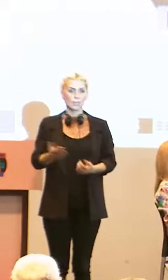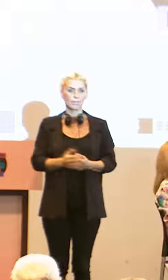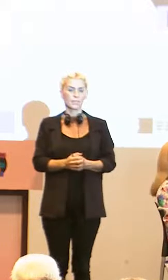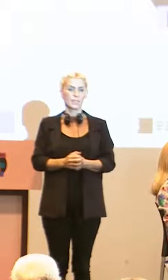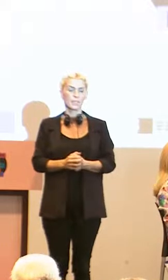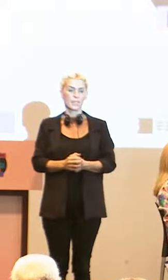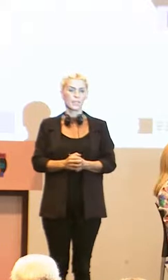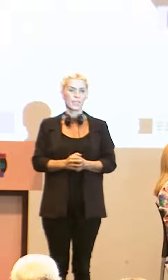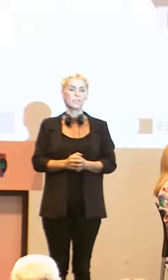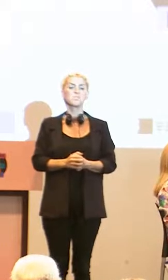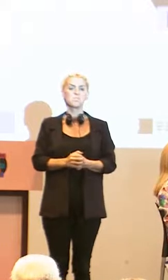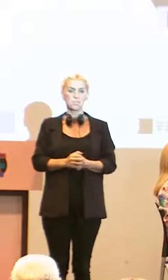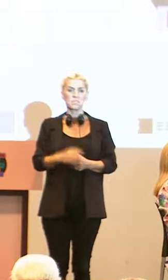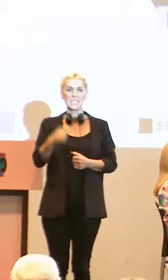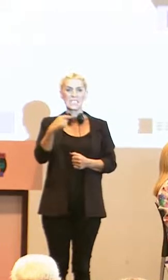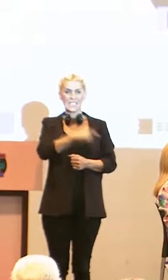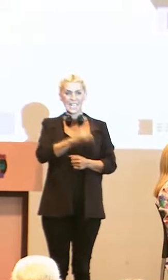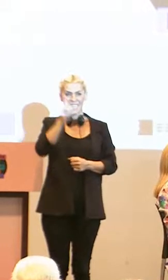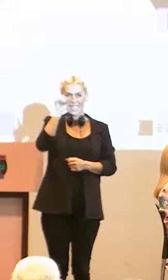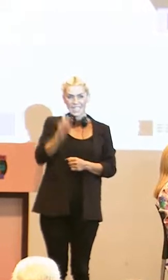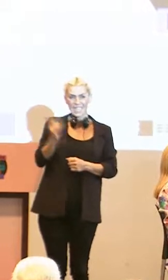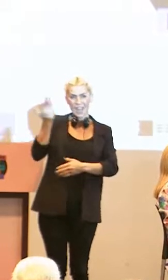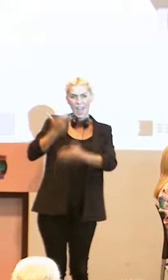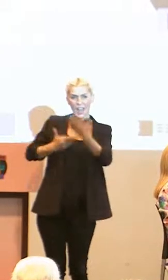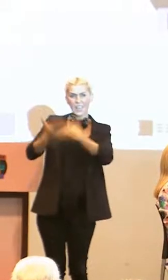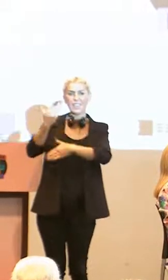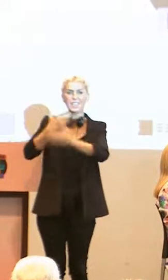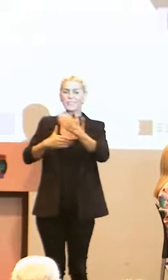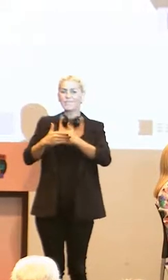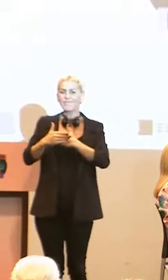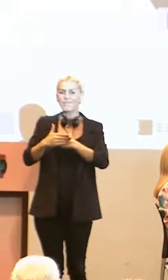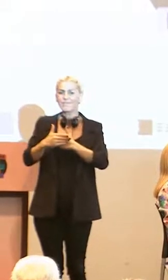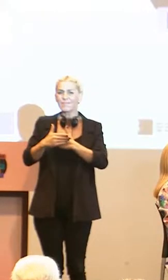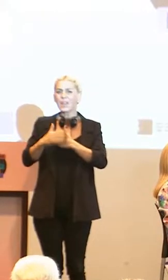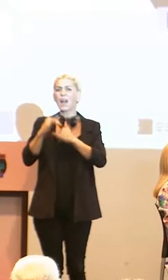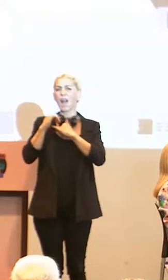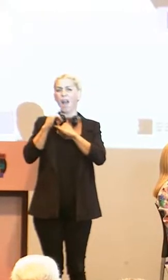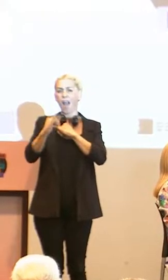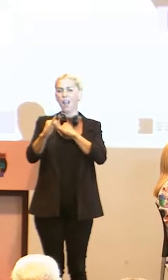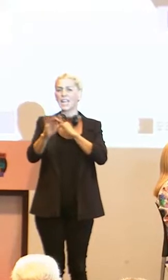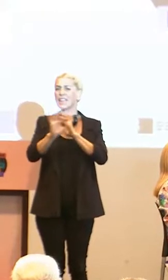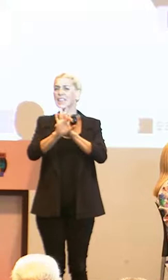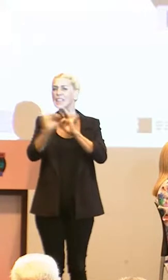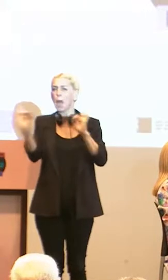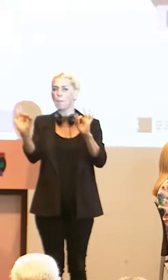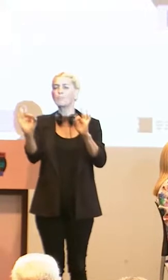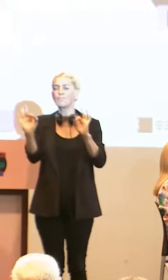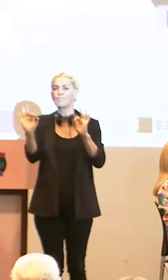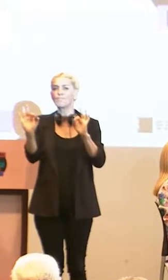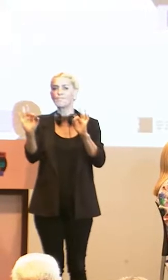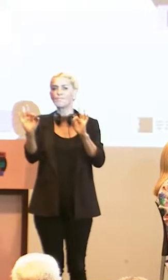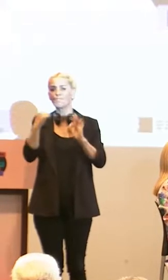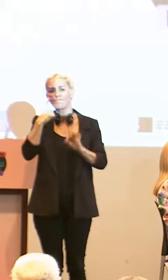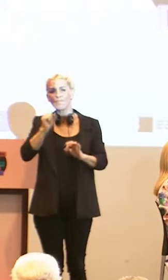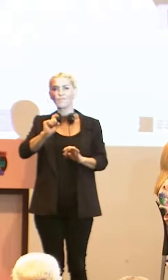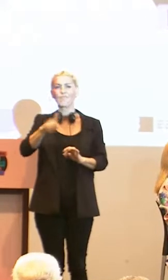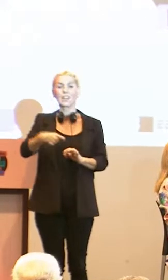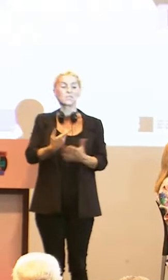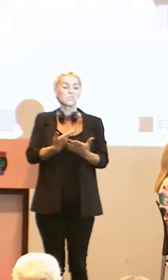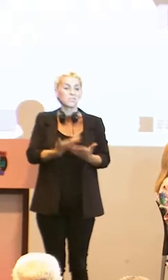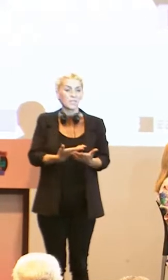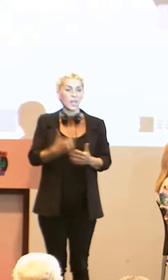hello everyone and thank you nayat well you actually made a very